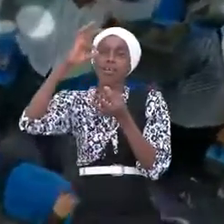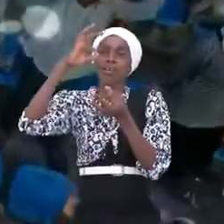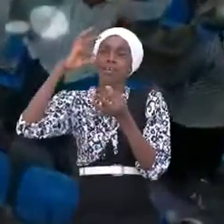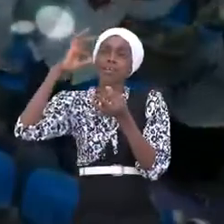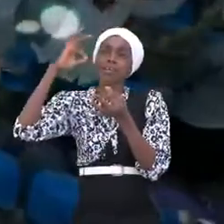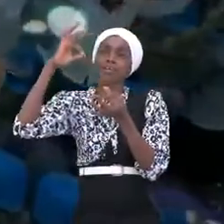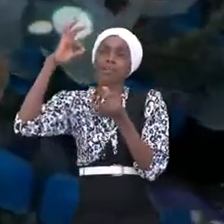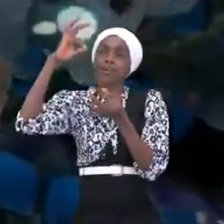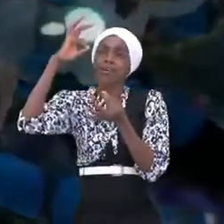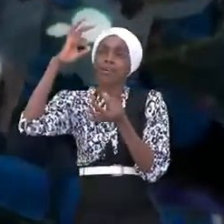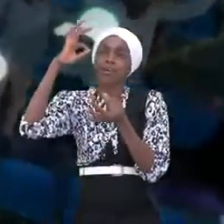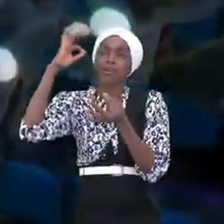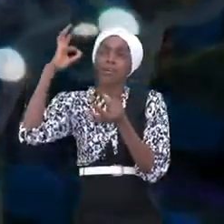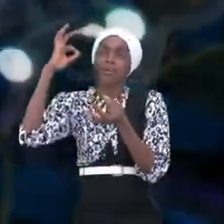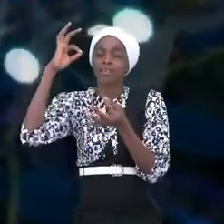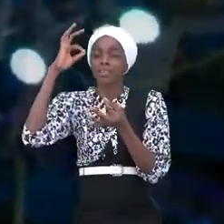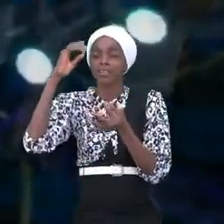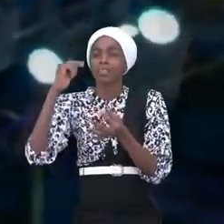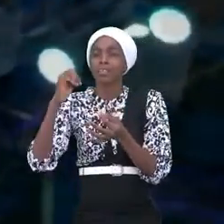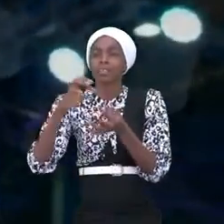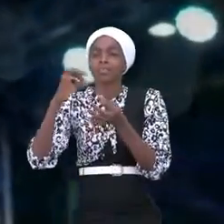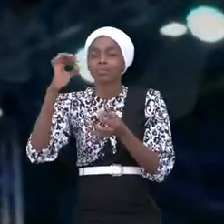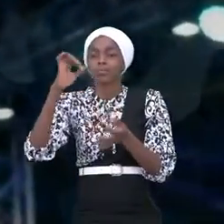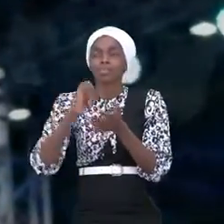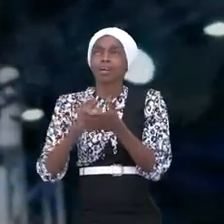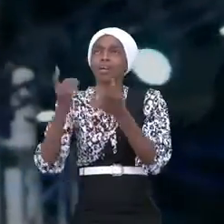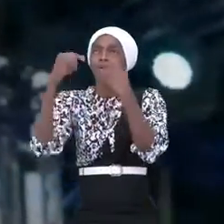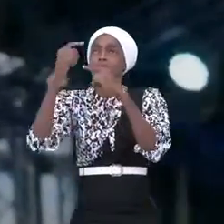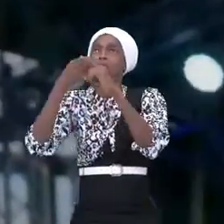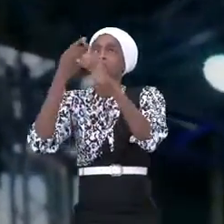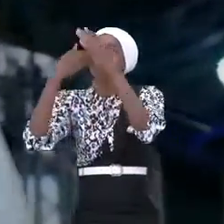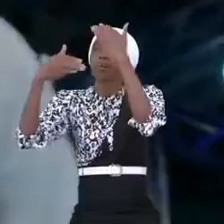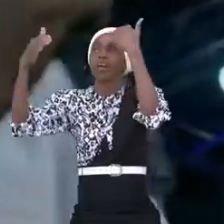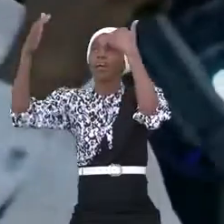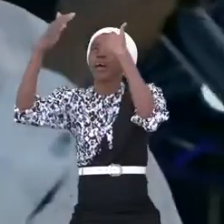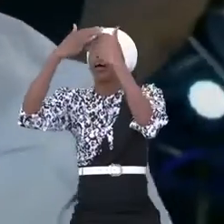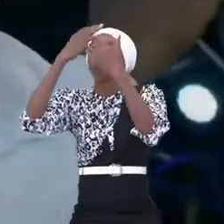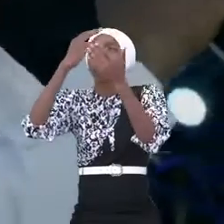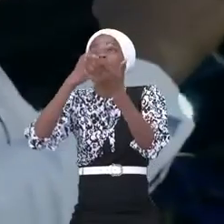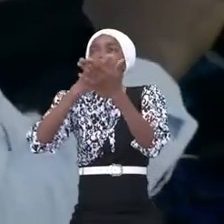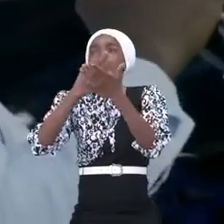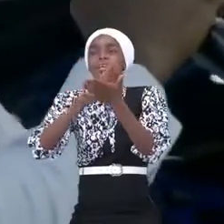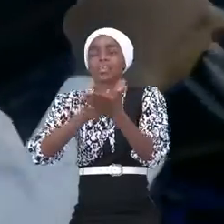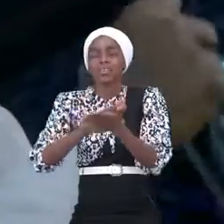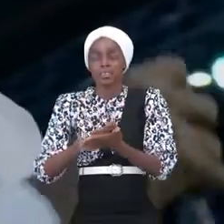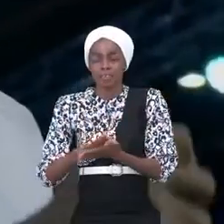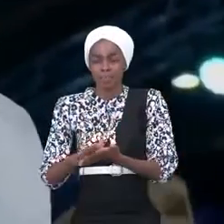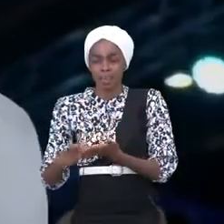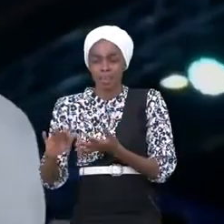the one that moves upon the water in the beginning, Holy Spirit, Holy,